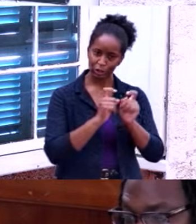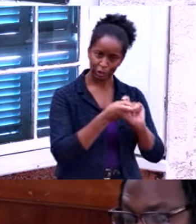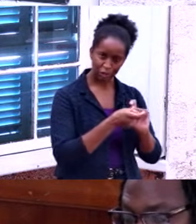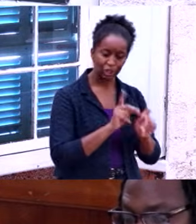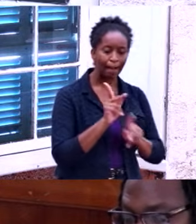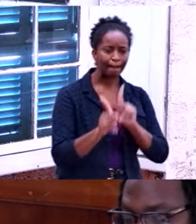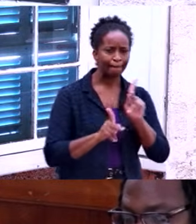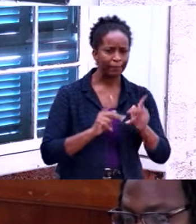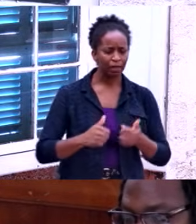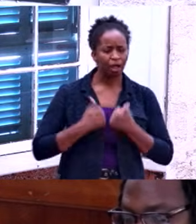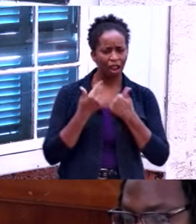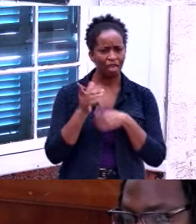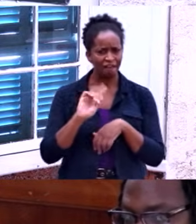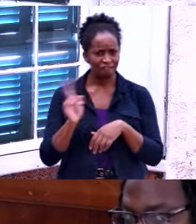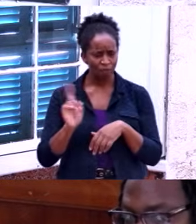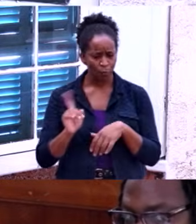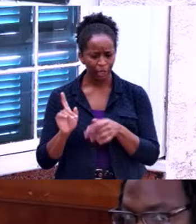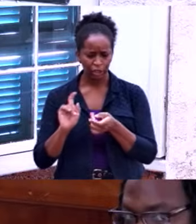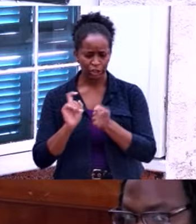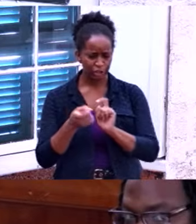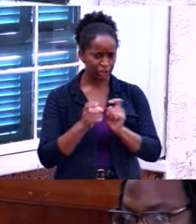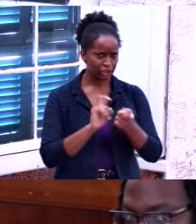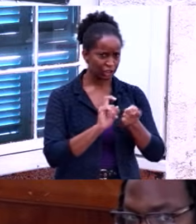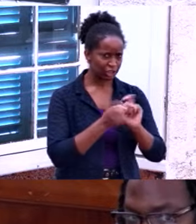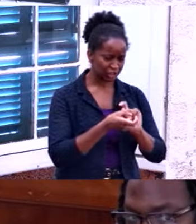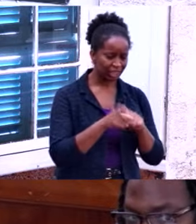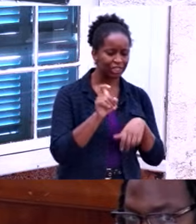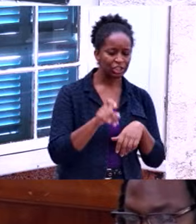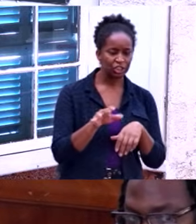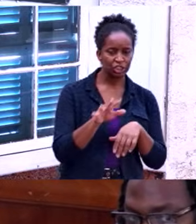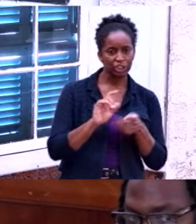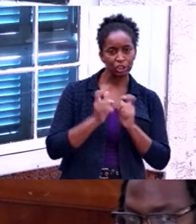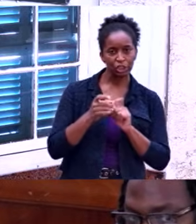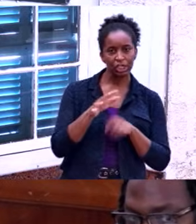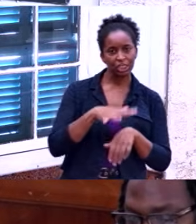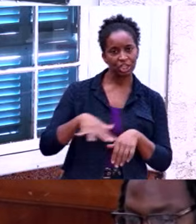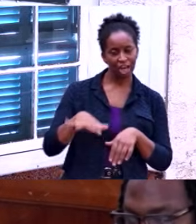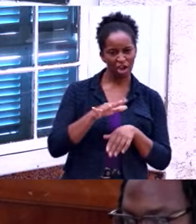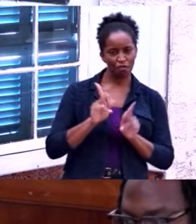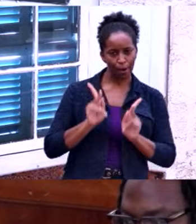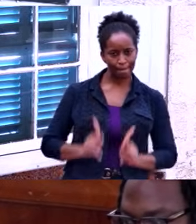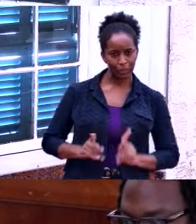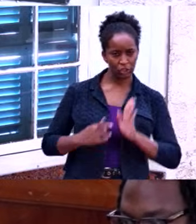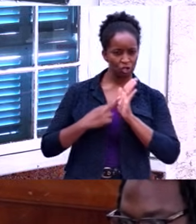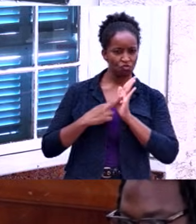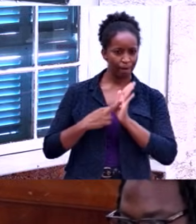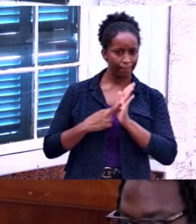a change and not merely adhering to a smaller number. But these are not things that